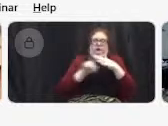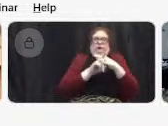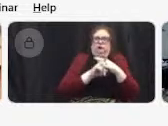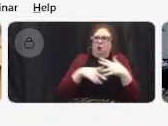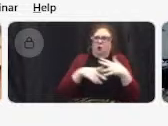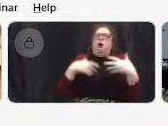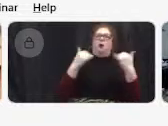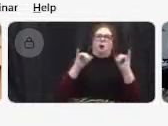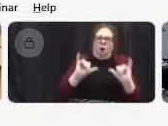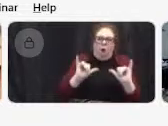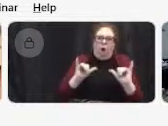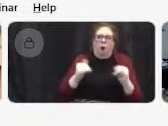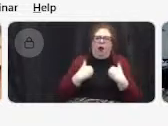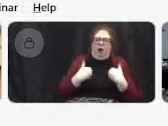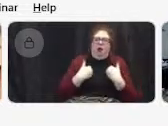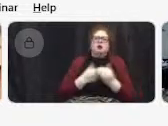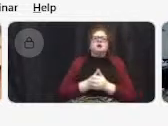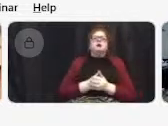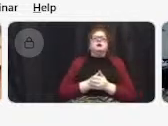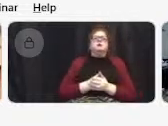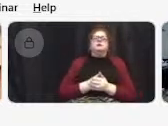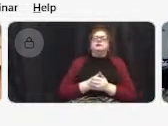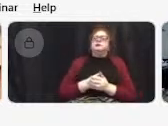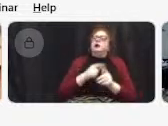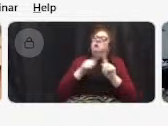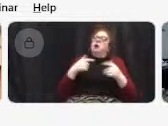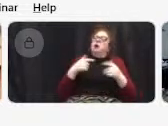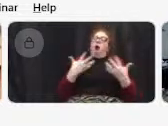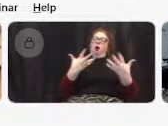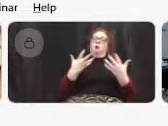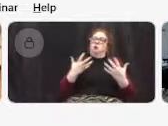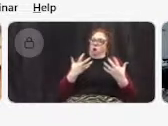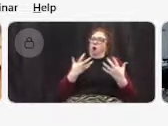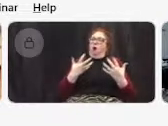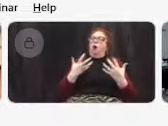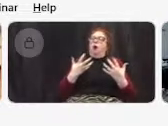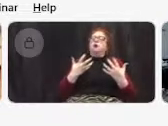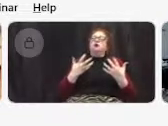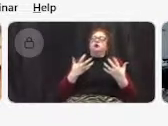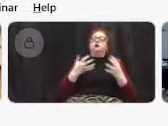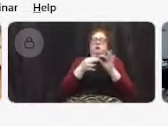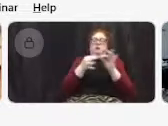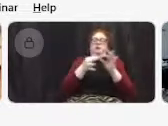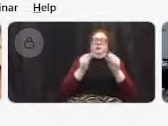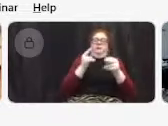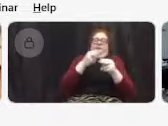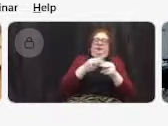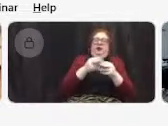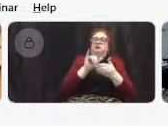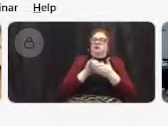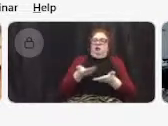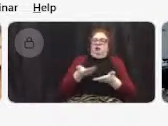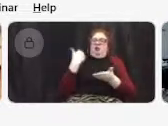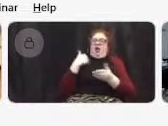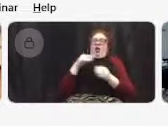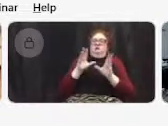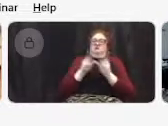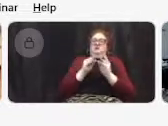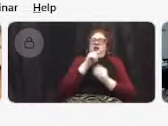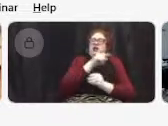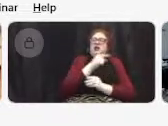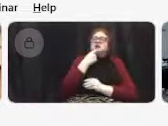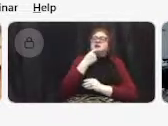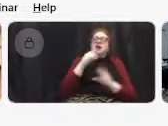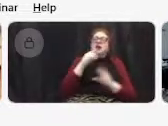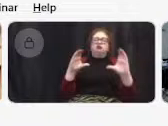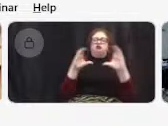I'd like to point out that the last meeting, he is certified. He sent this out by certified mail when he only